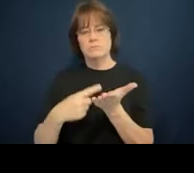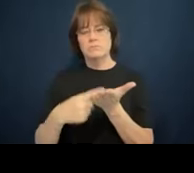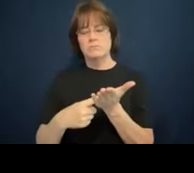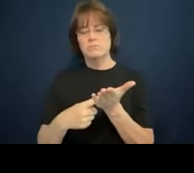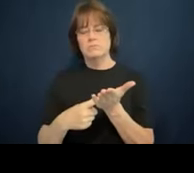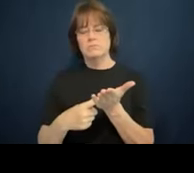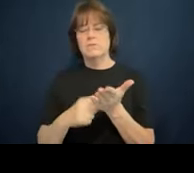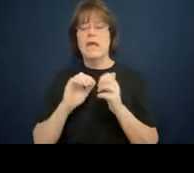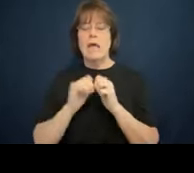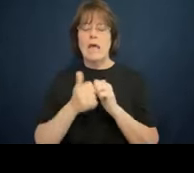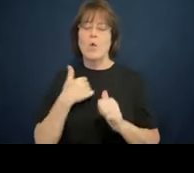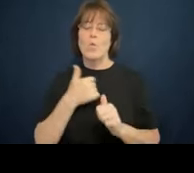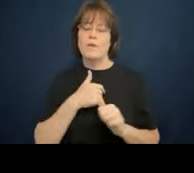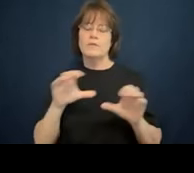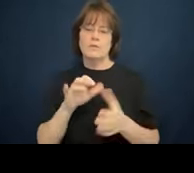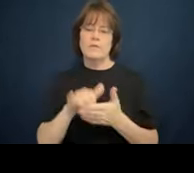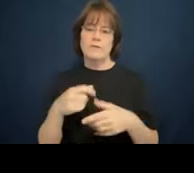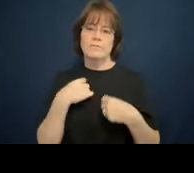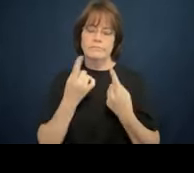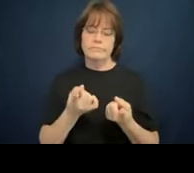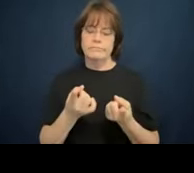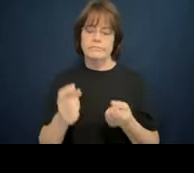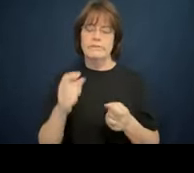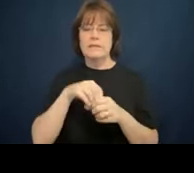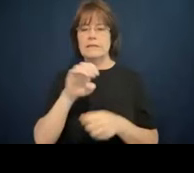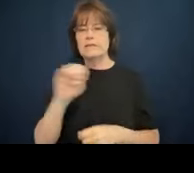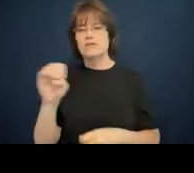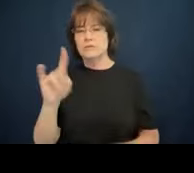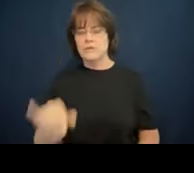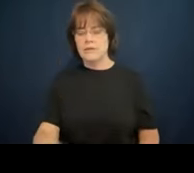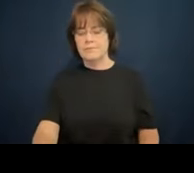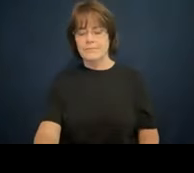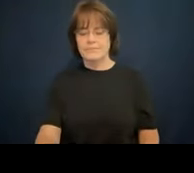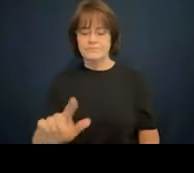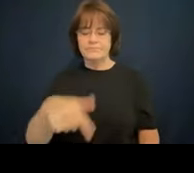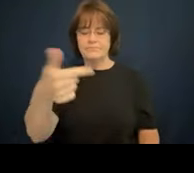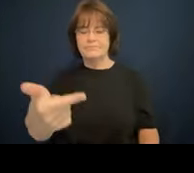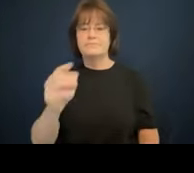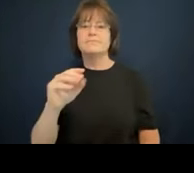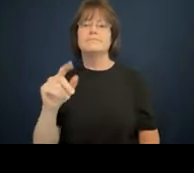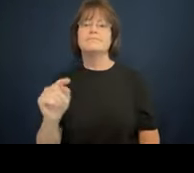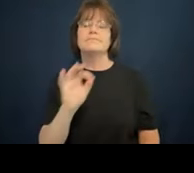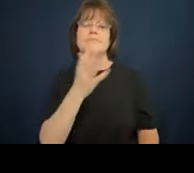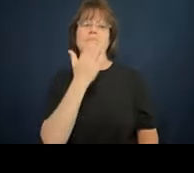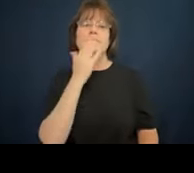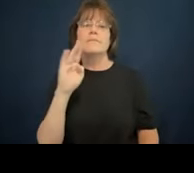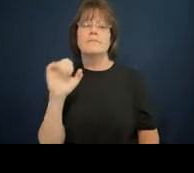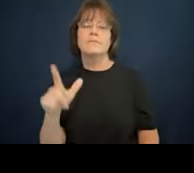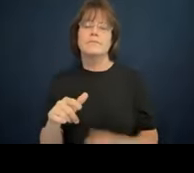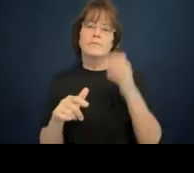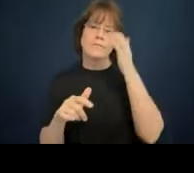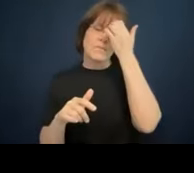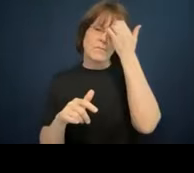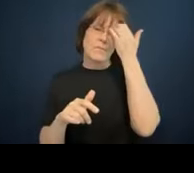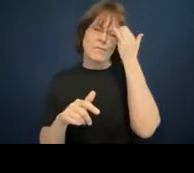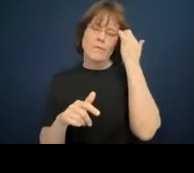Matt is going to talk about how we've been doing that in Eastern Kentucky. So Matt, it's all yours. Okay, thanks, Bill. When I